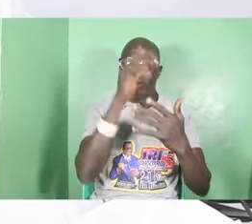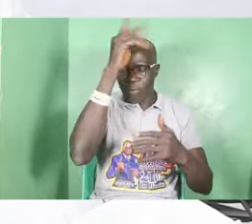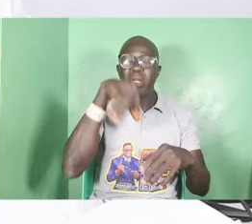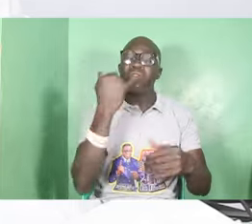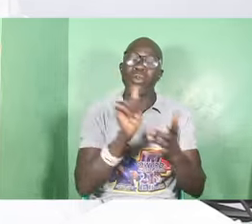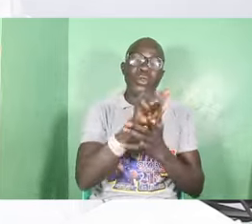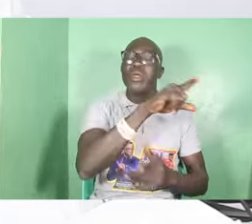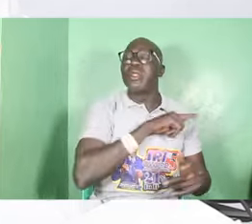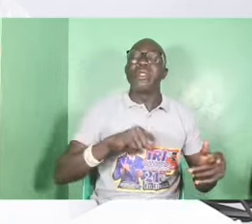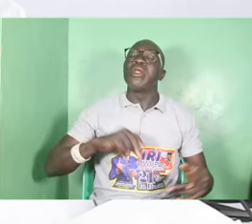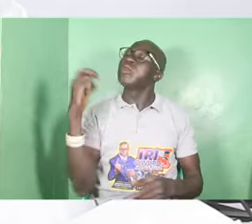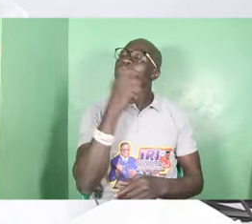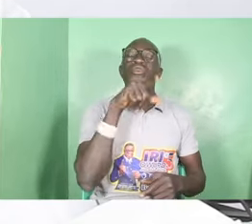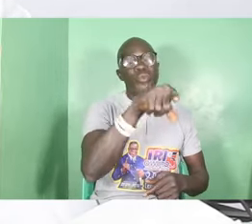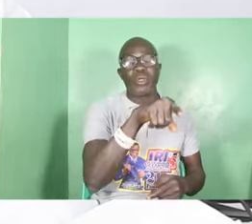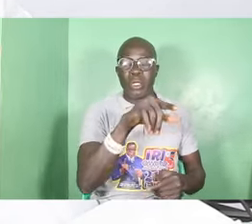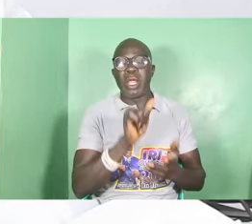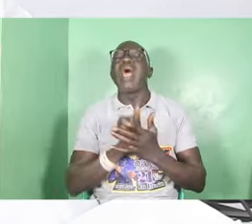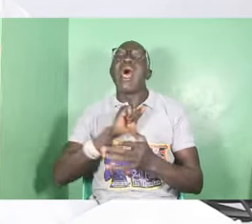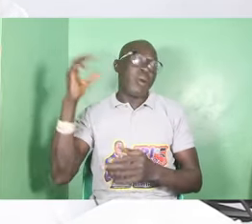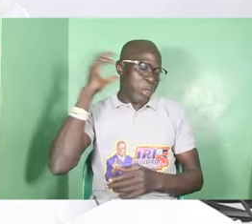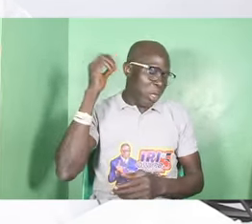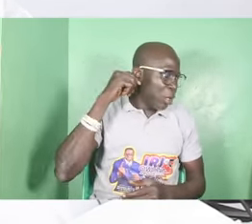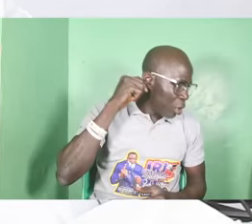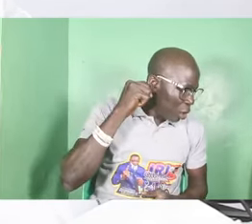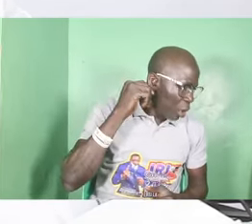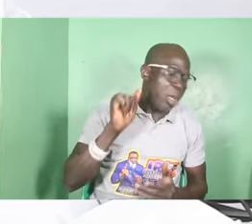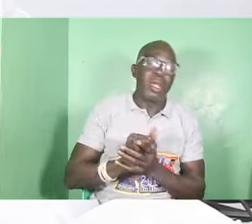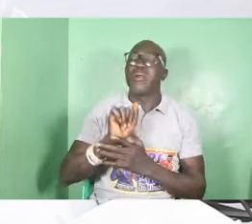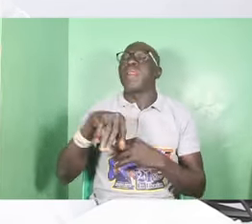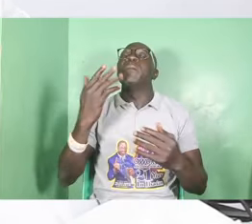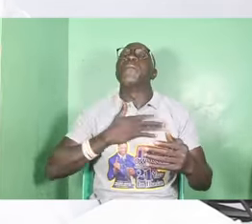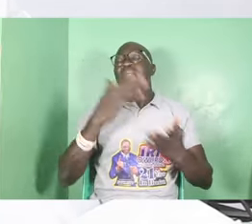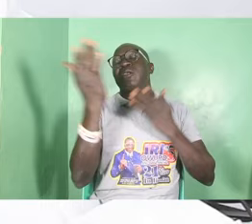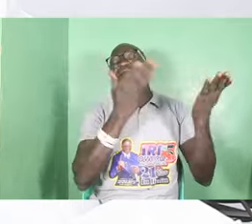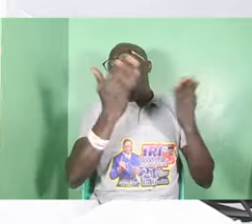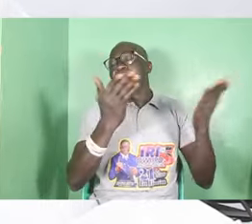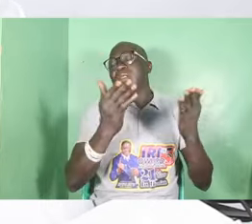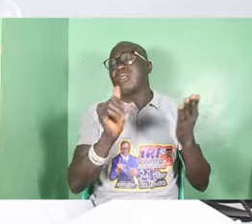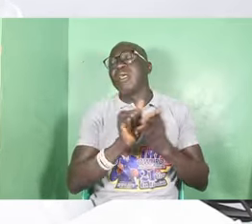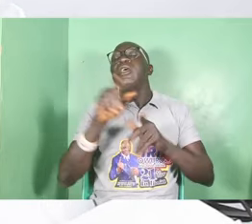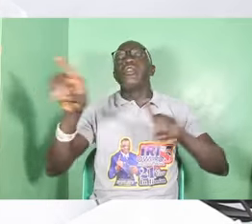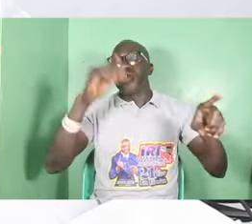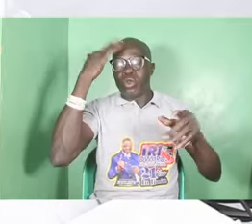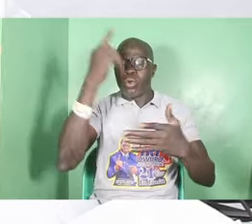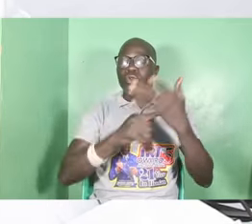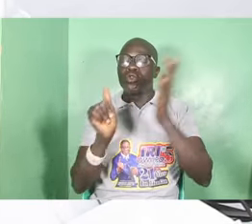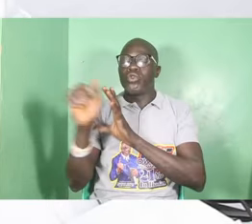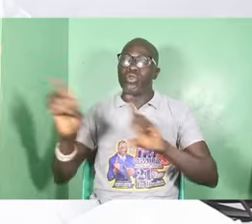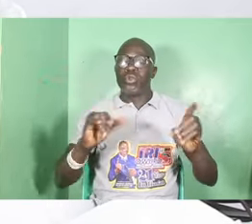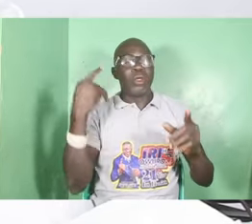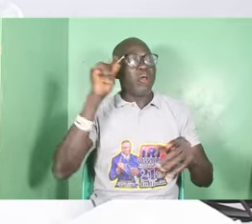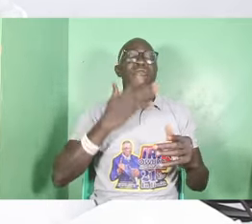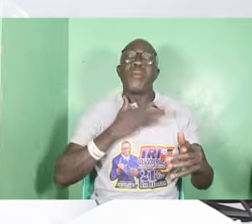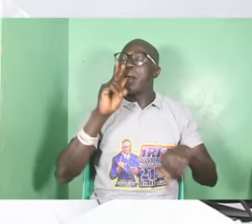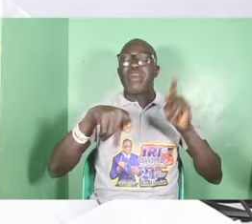father told. Oluwa ko si mi. The Lord spoke to me. But the bone is. And I heard on my head. Iranse. That I'm a servant. Yo mo ti wa yo se. You know what you will do? Fun